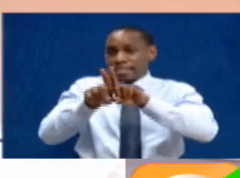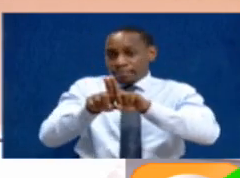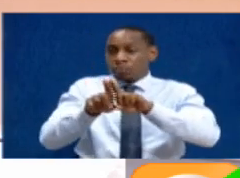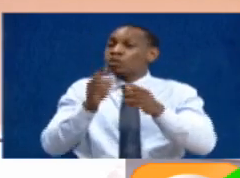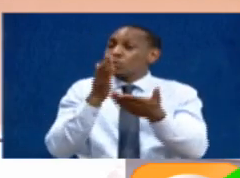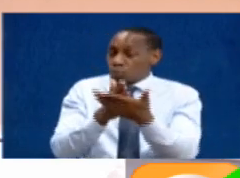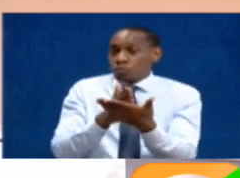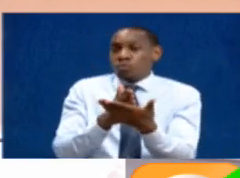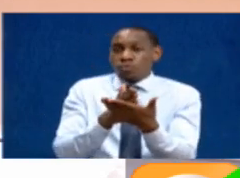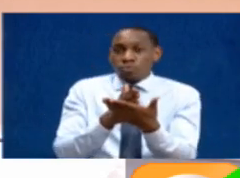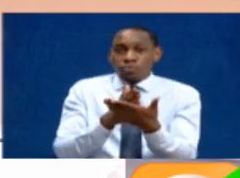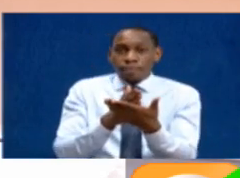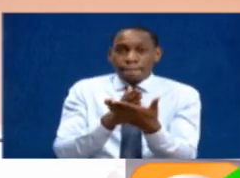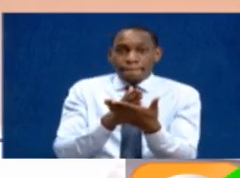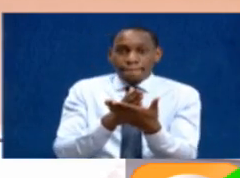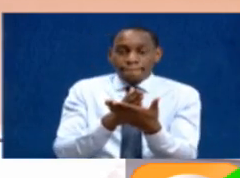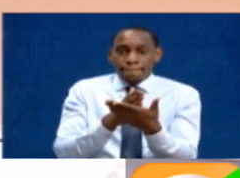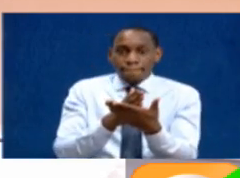Granmula.